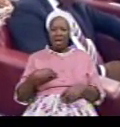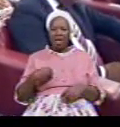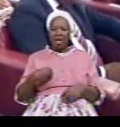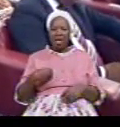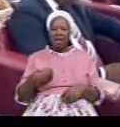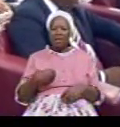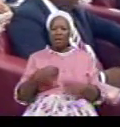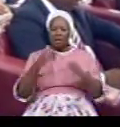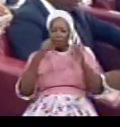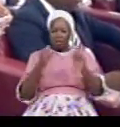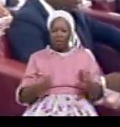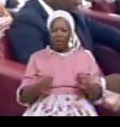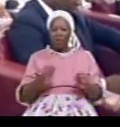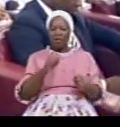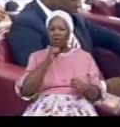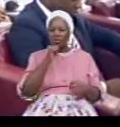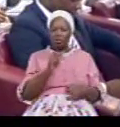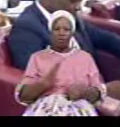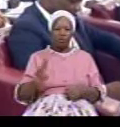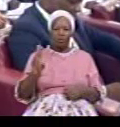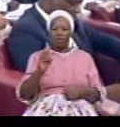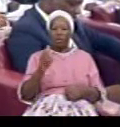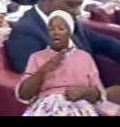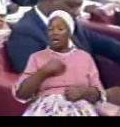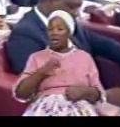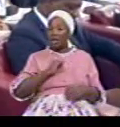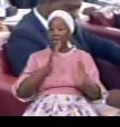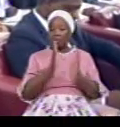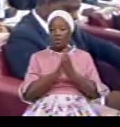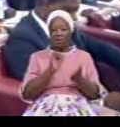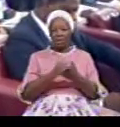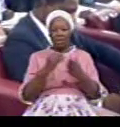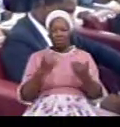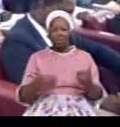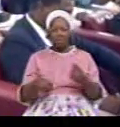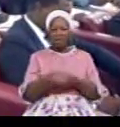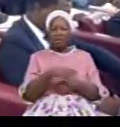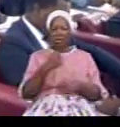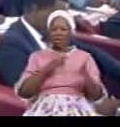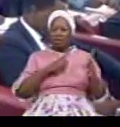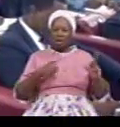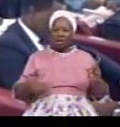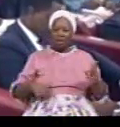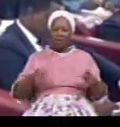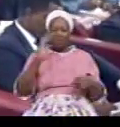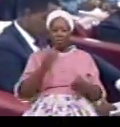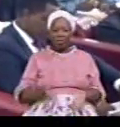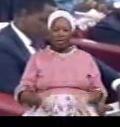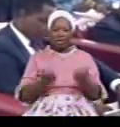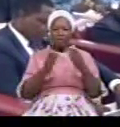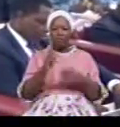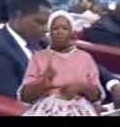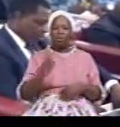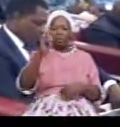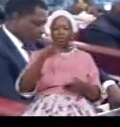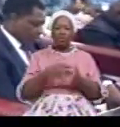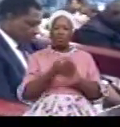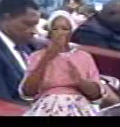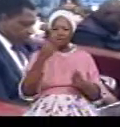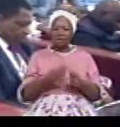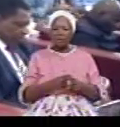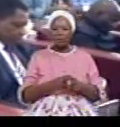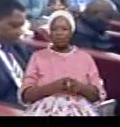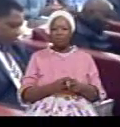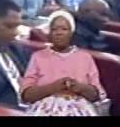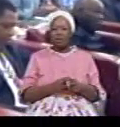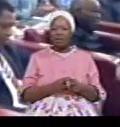underutilized power. And I pray that today the Lord will lift you up, give you